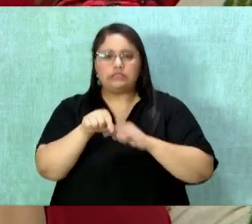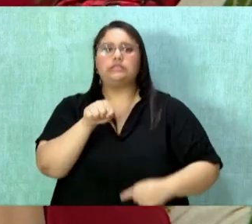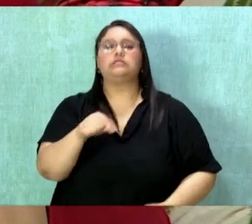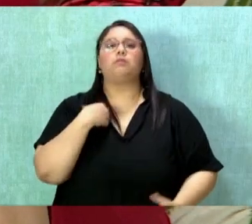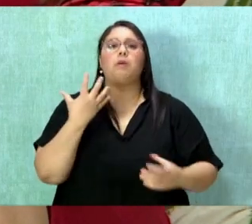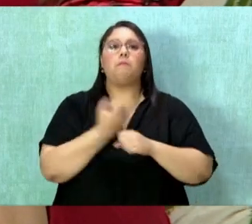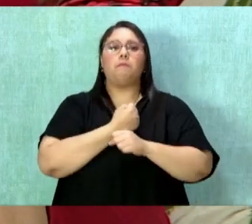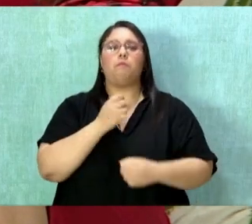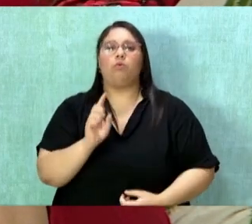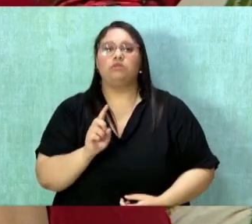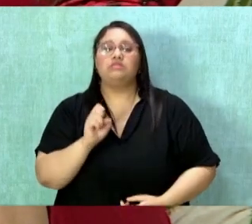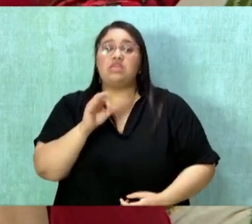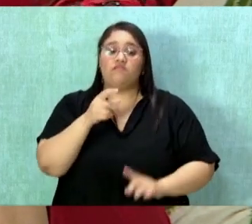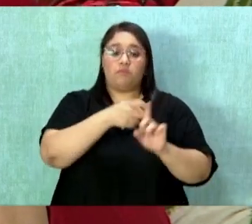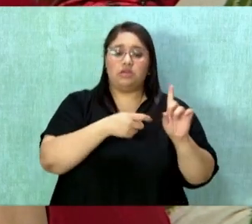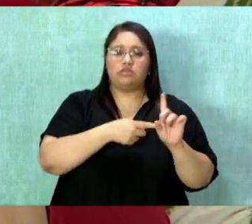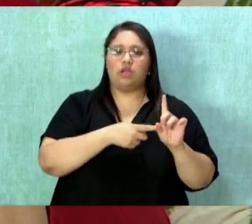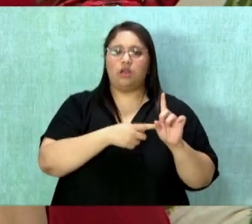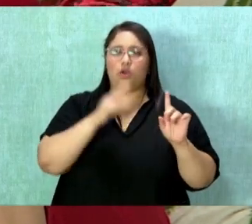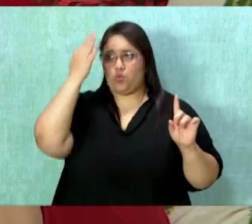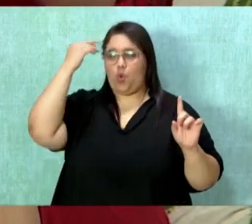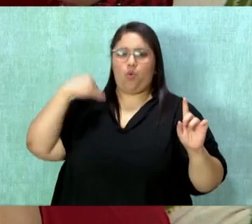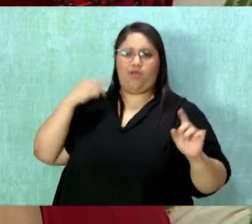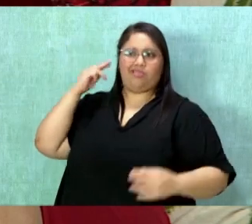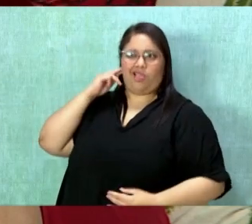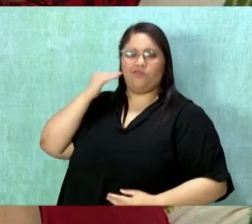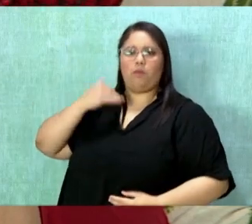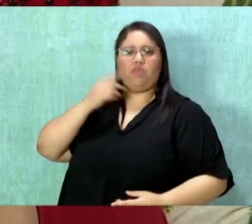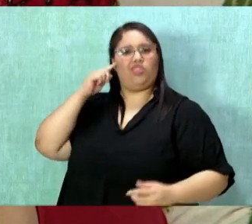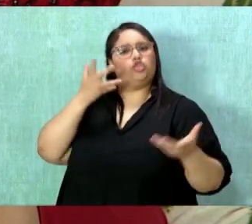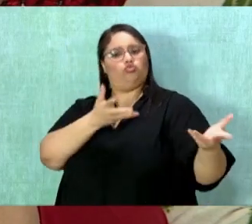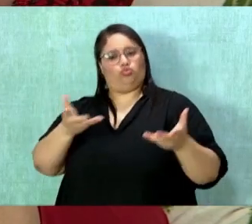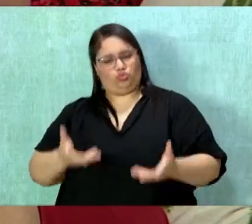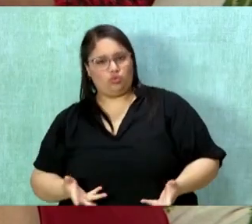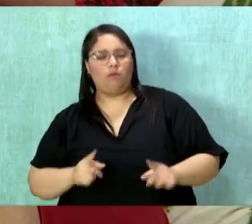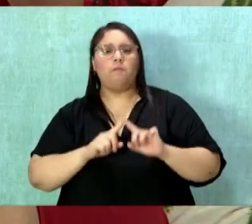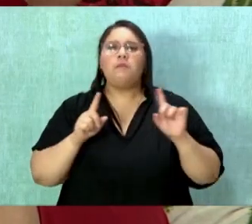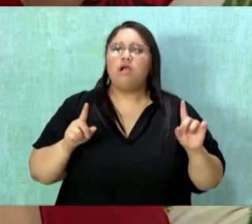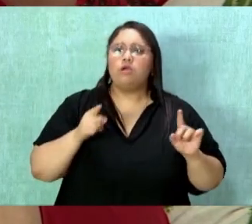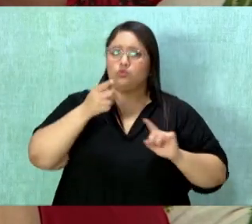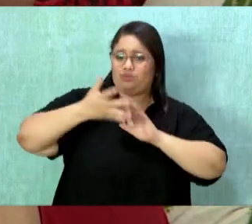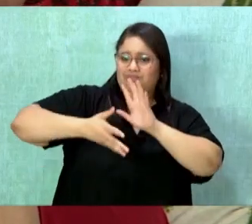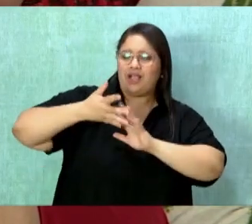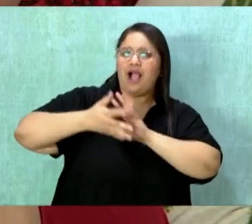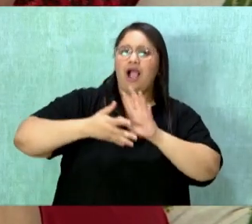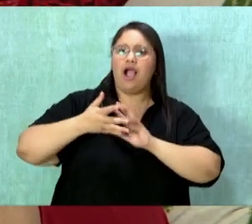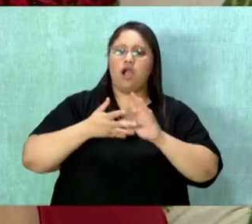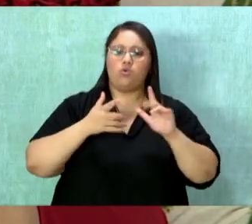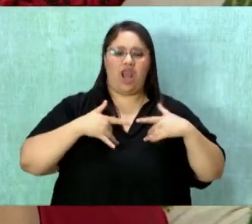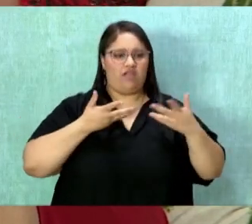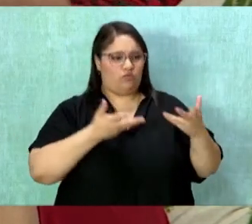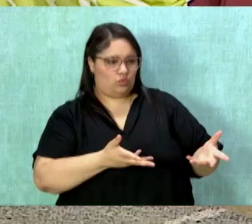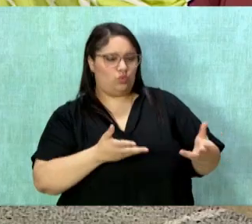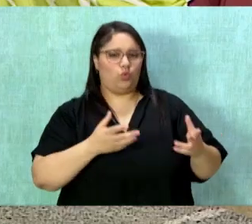well is, if someone hears you are deaf, it means you are this and this and this. Like you sign, you live this life, you